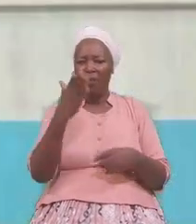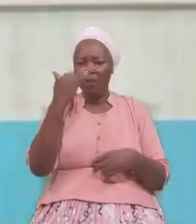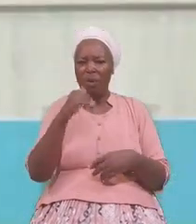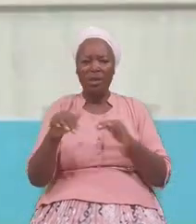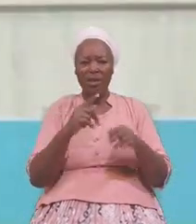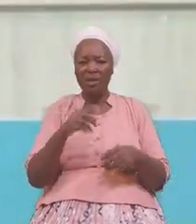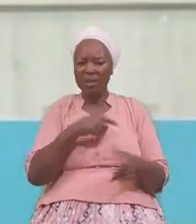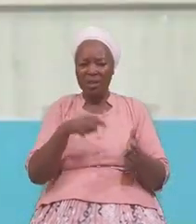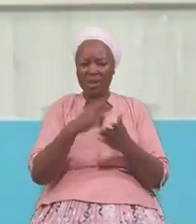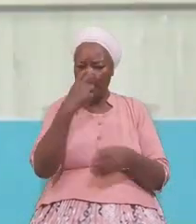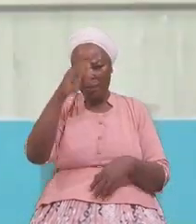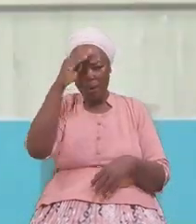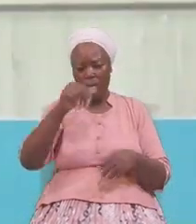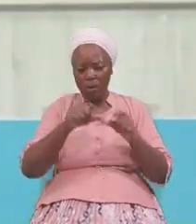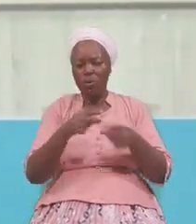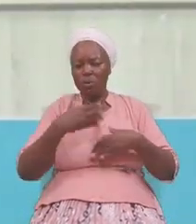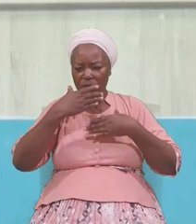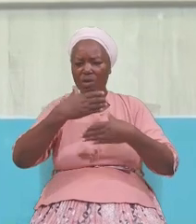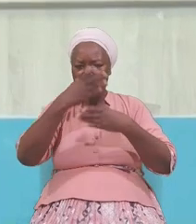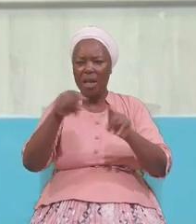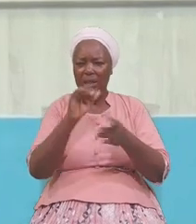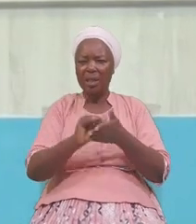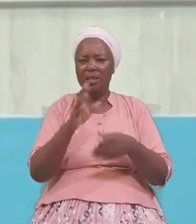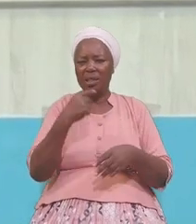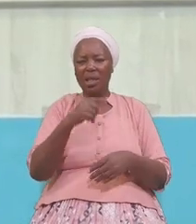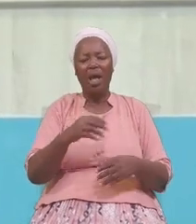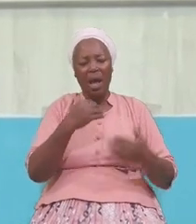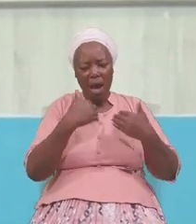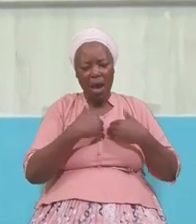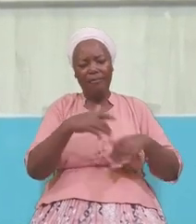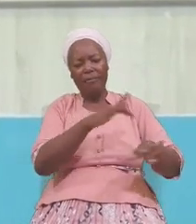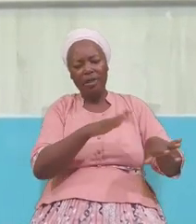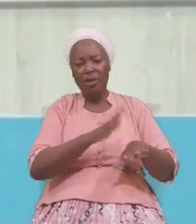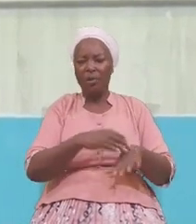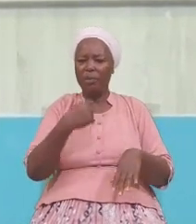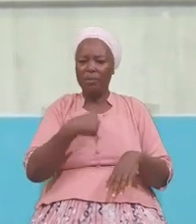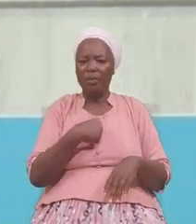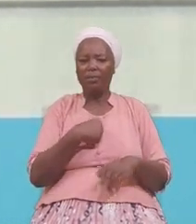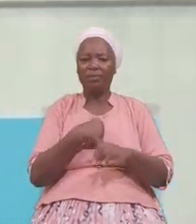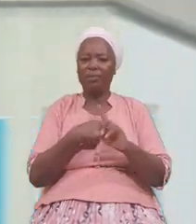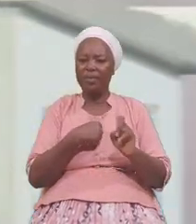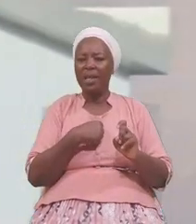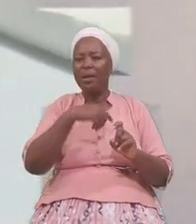on shouting, saying, have mercy on me?